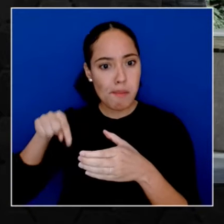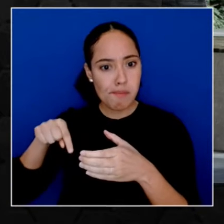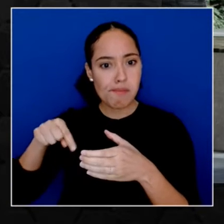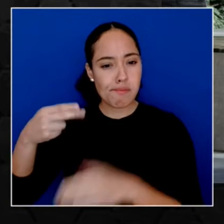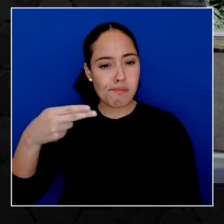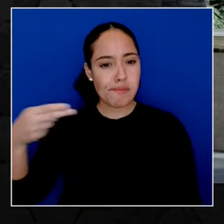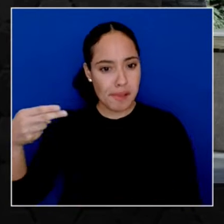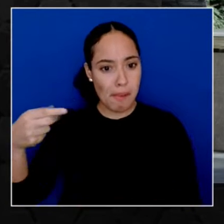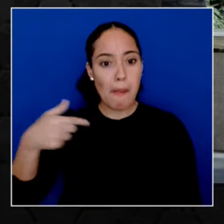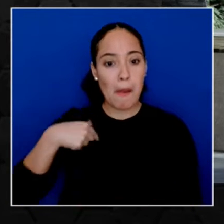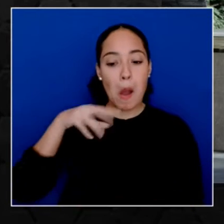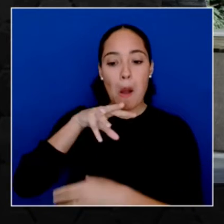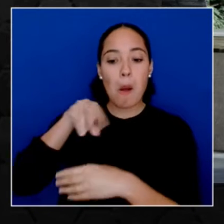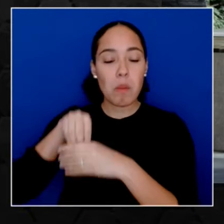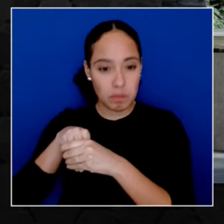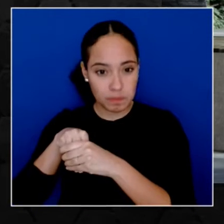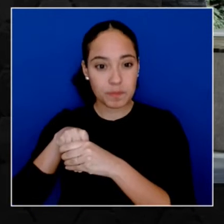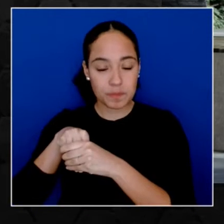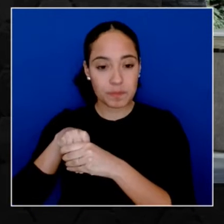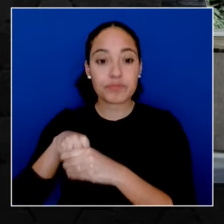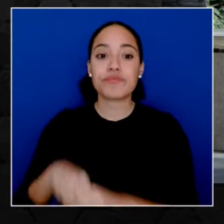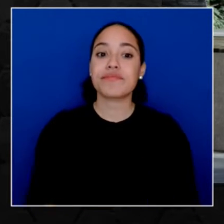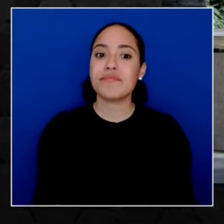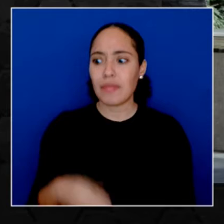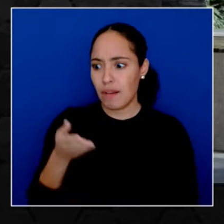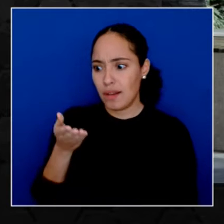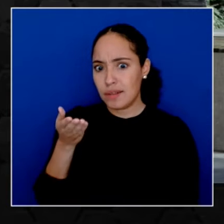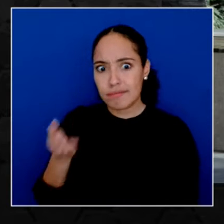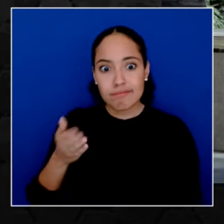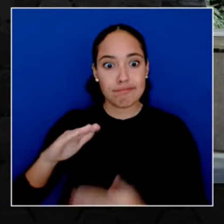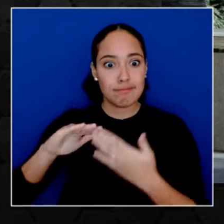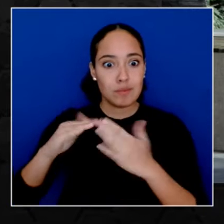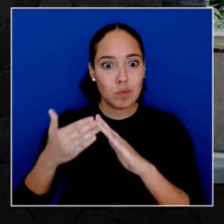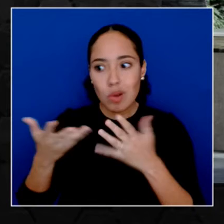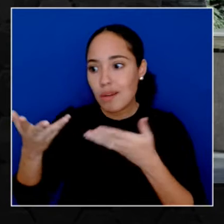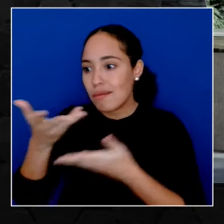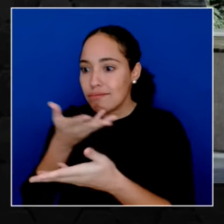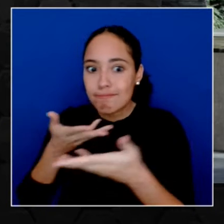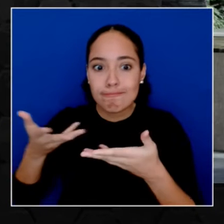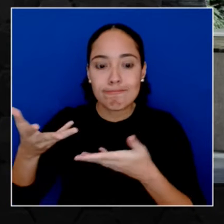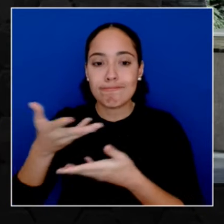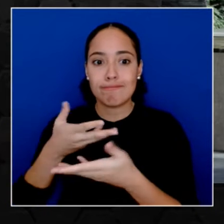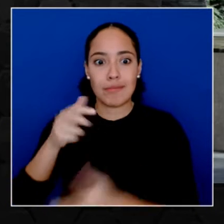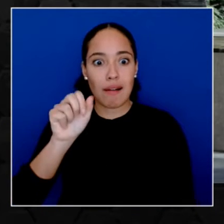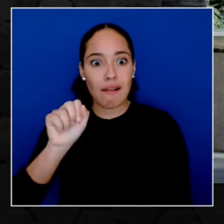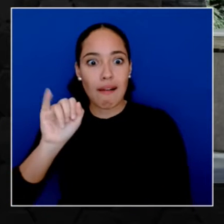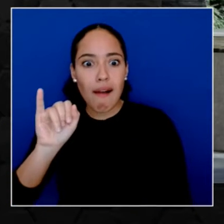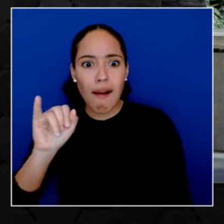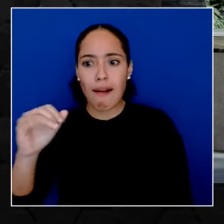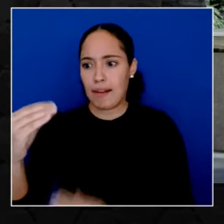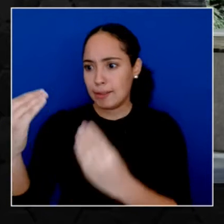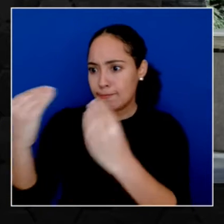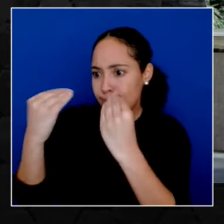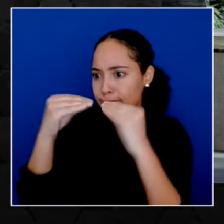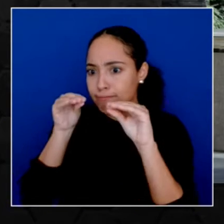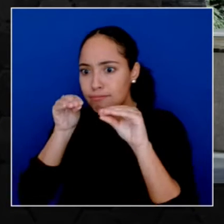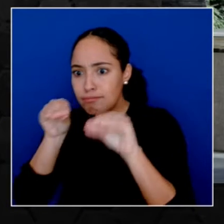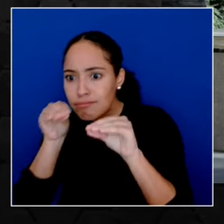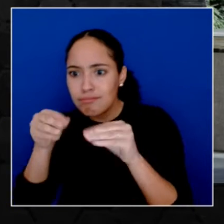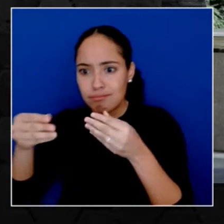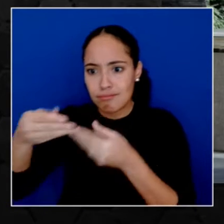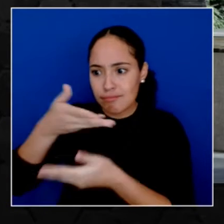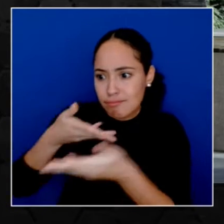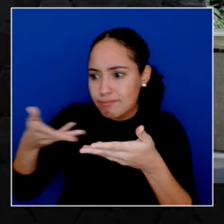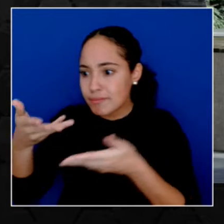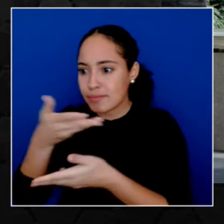entire community coming together, teaching artificial intelligence, coming together, having workshops. And that's when, again,